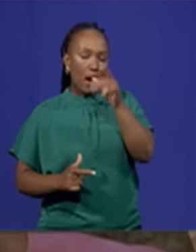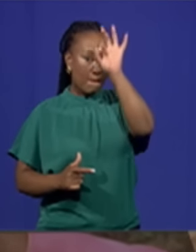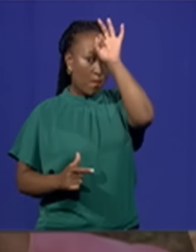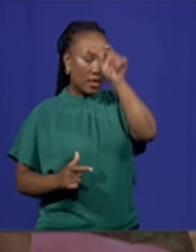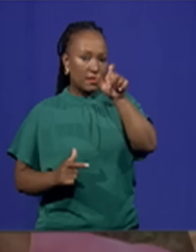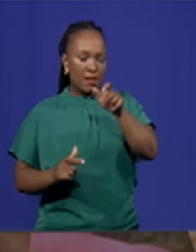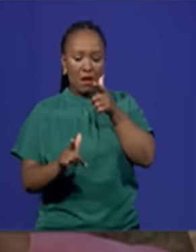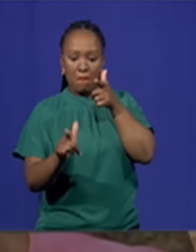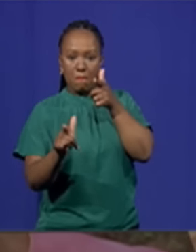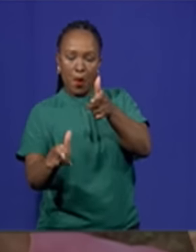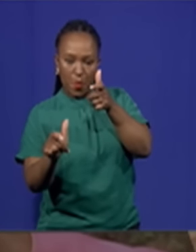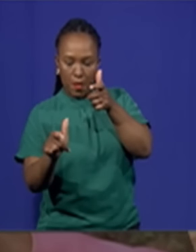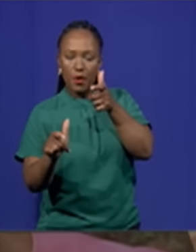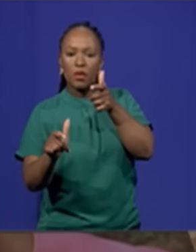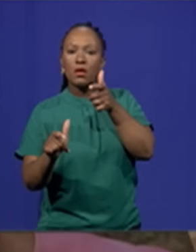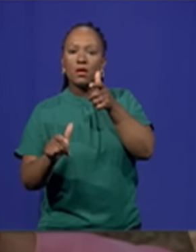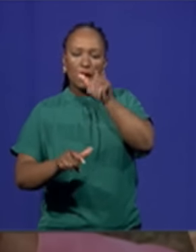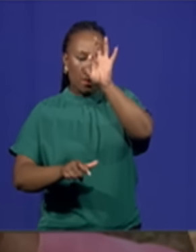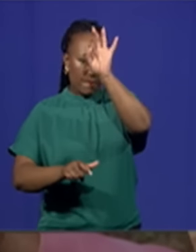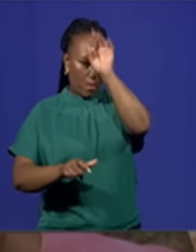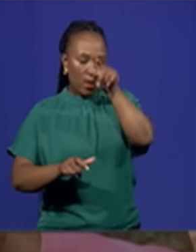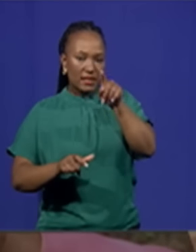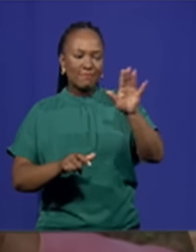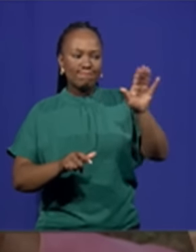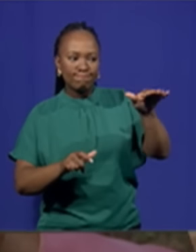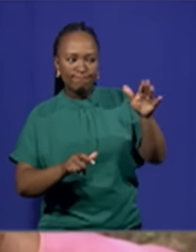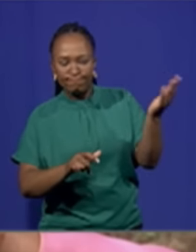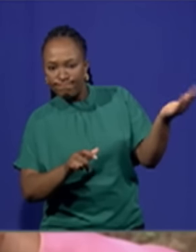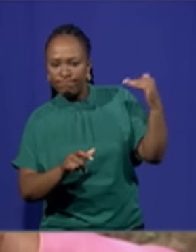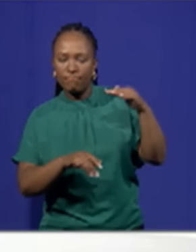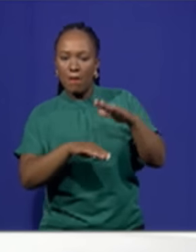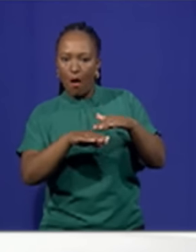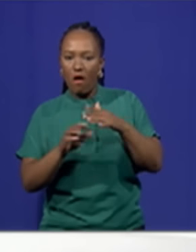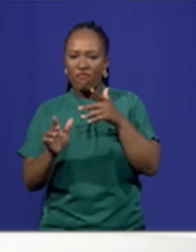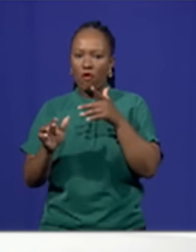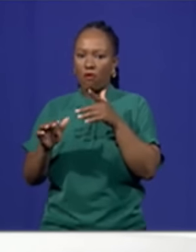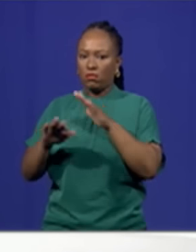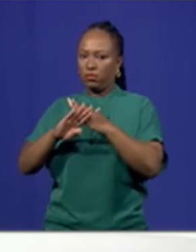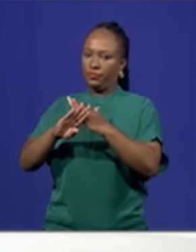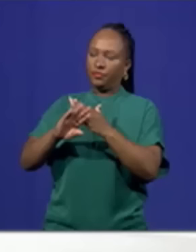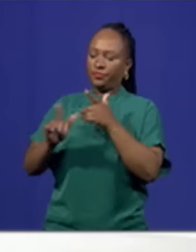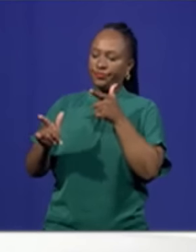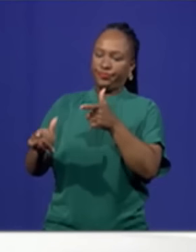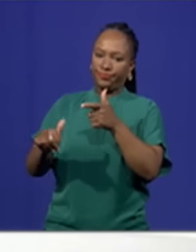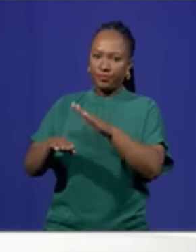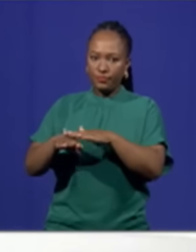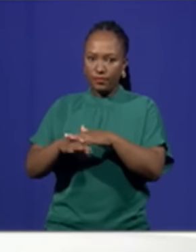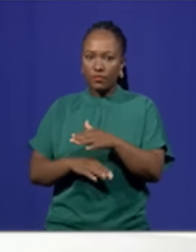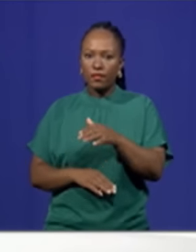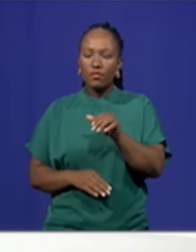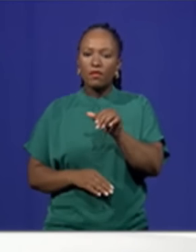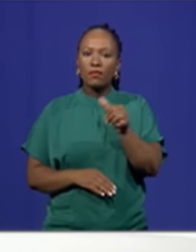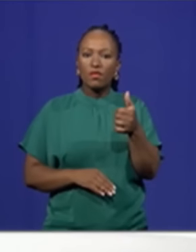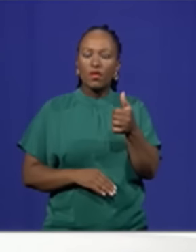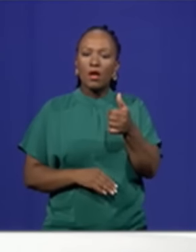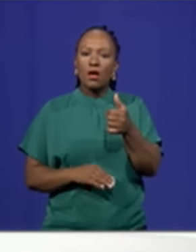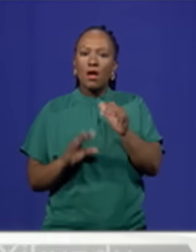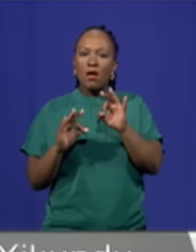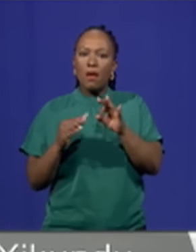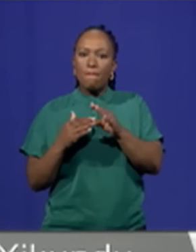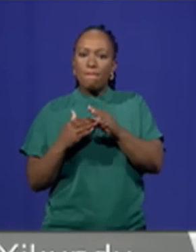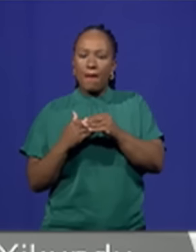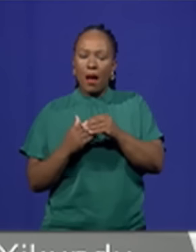police allegedly asked for a backup. Ditokololo di le 4 tsa lelapa la ga